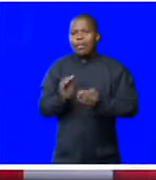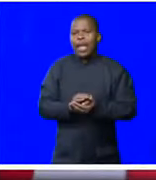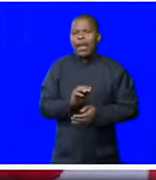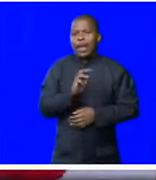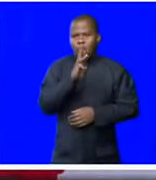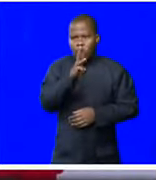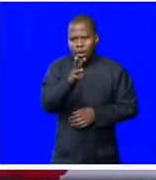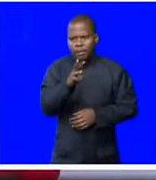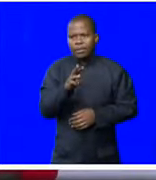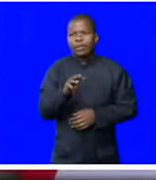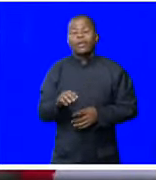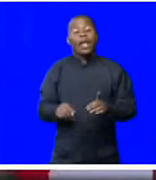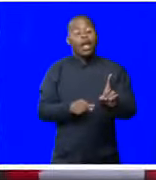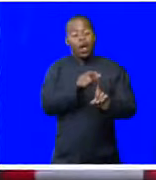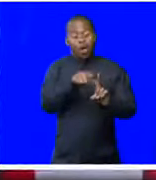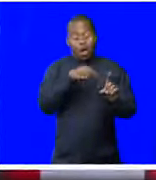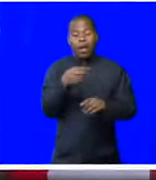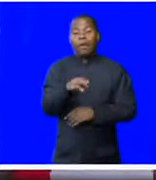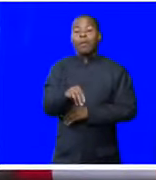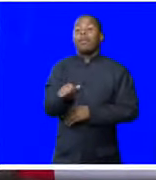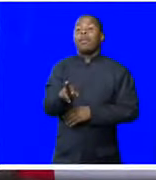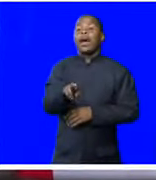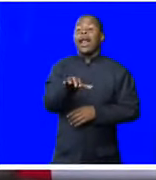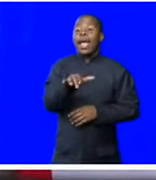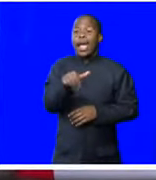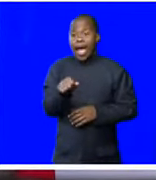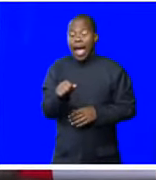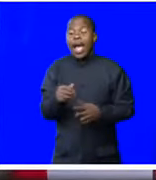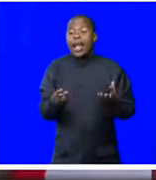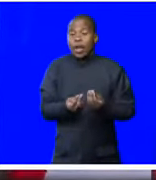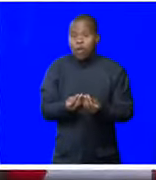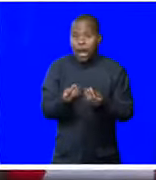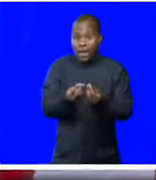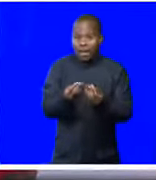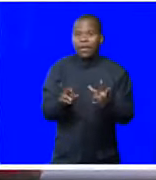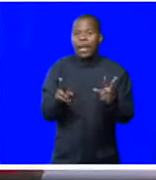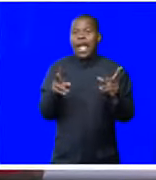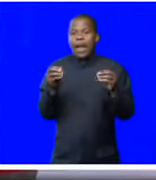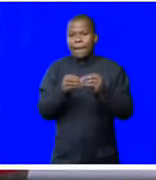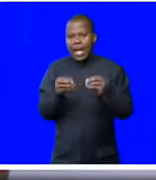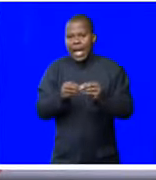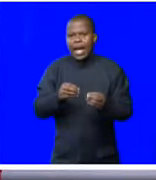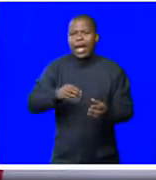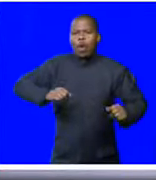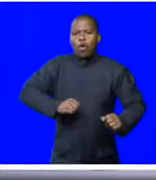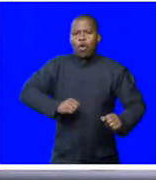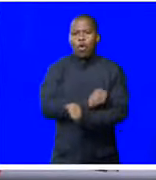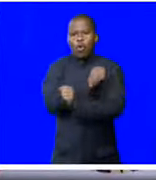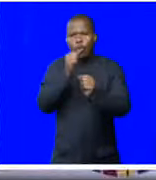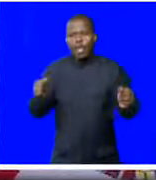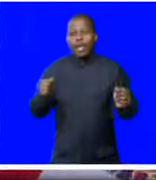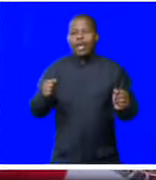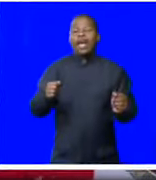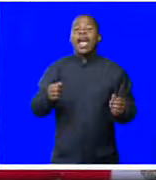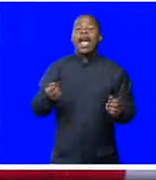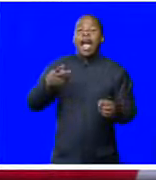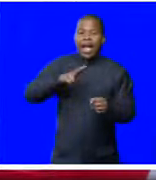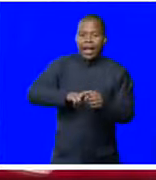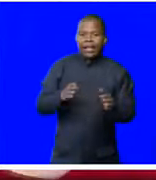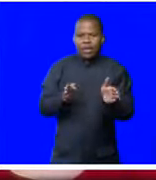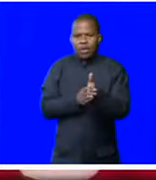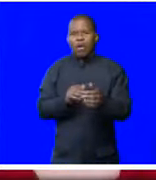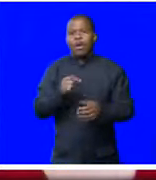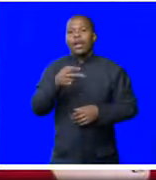Ferai Marea was the eventual Swaziland Building Society tournament over the weekend after beating Tulanigina on the finals and walked away